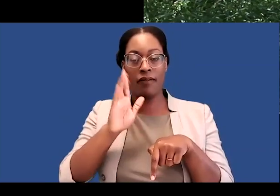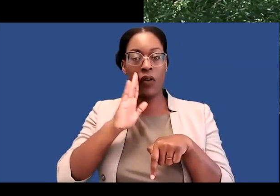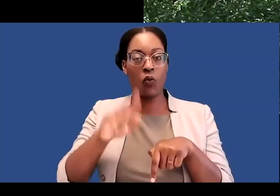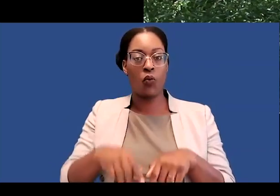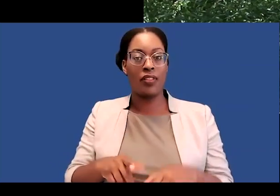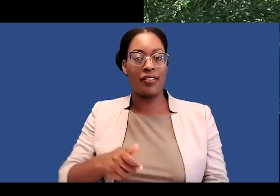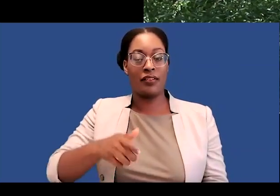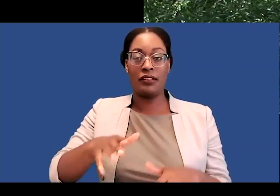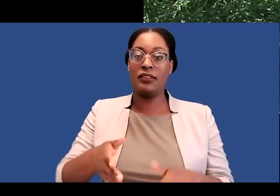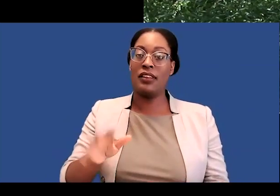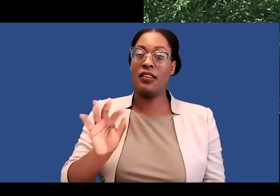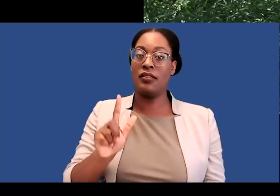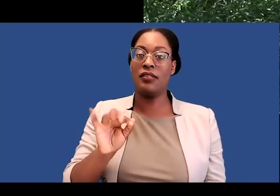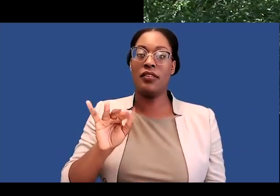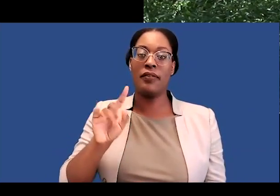can.